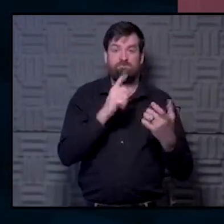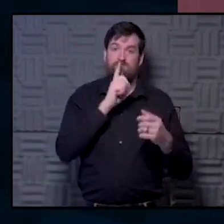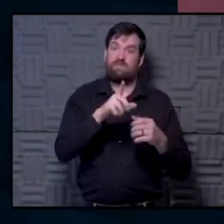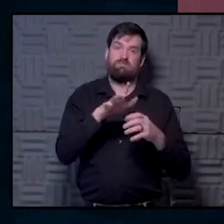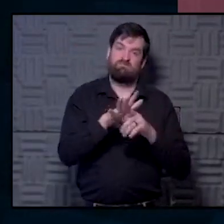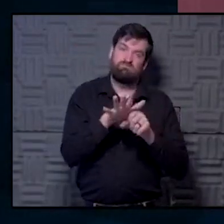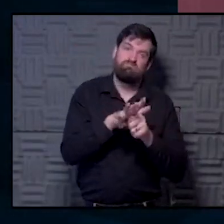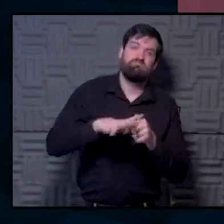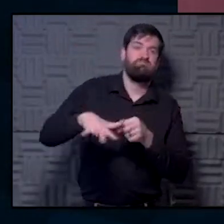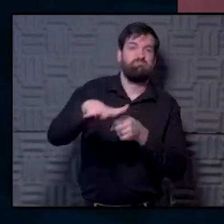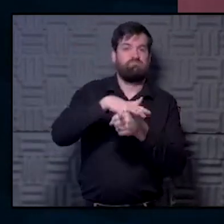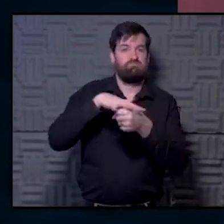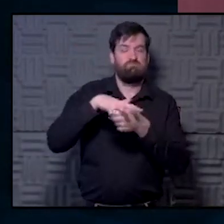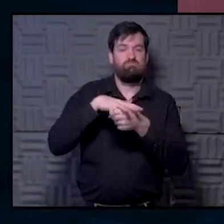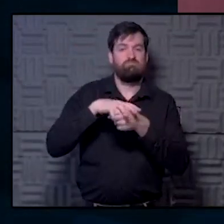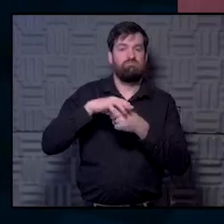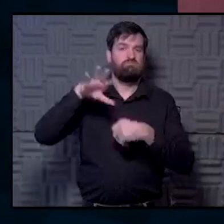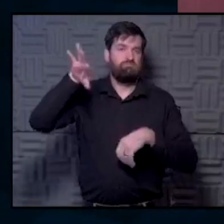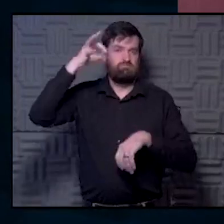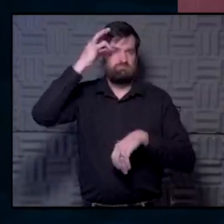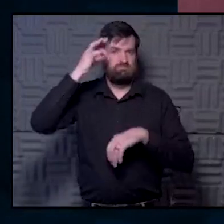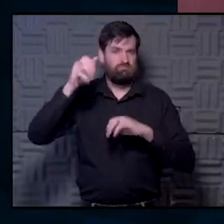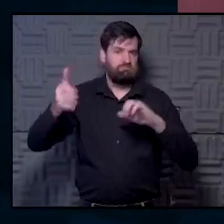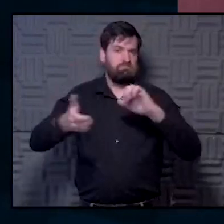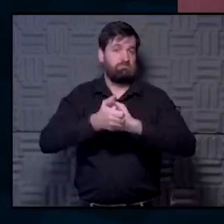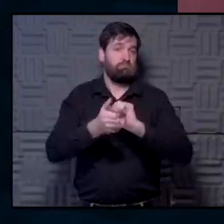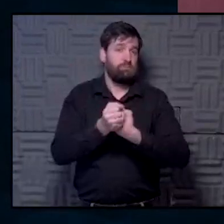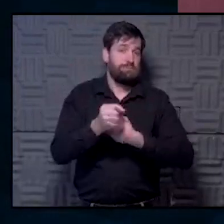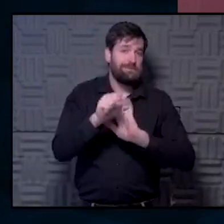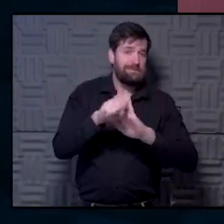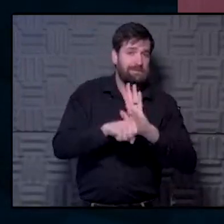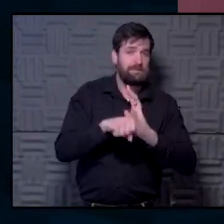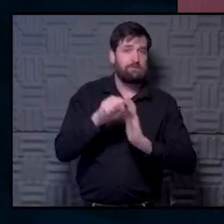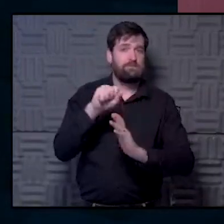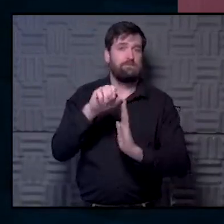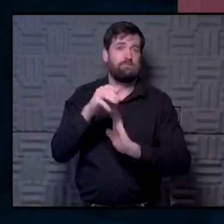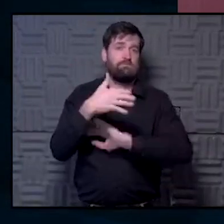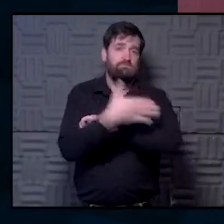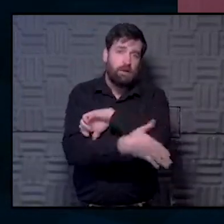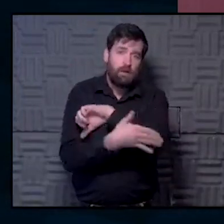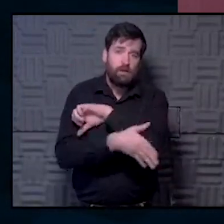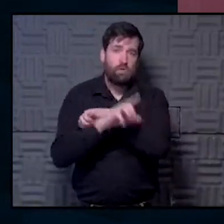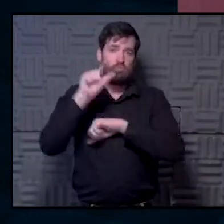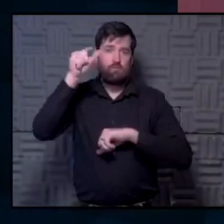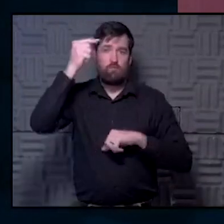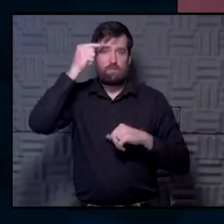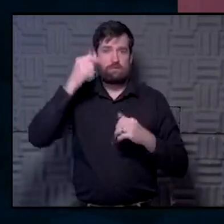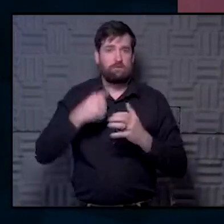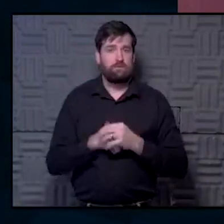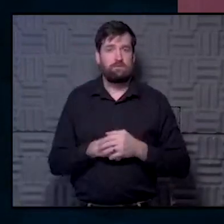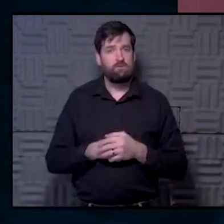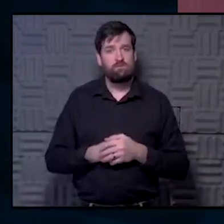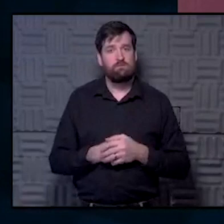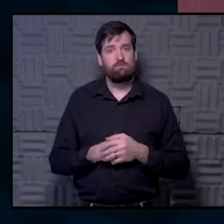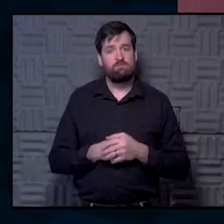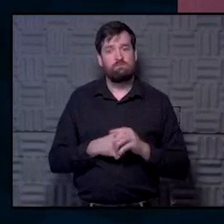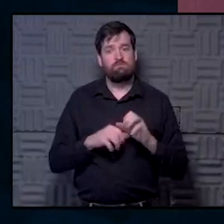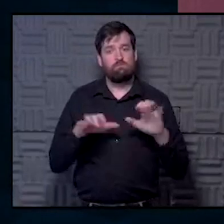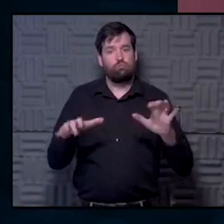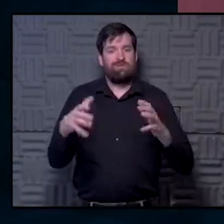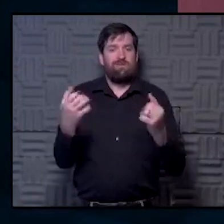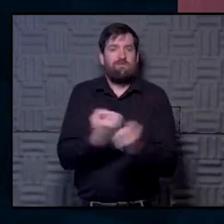region, as the federal government works a lot with state and county governments, really is doing everything they can to